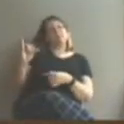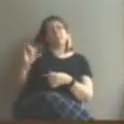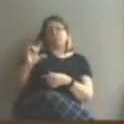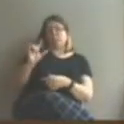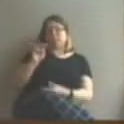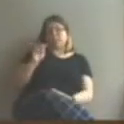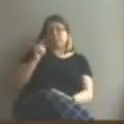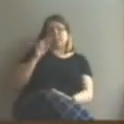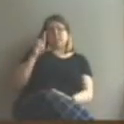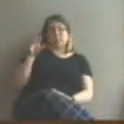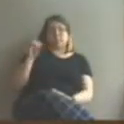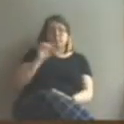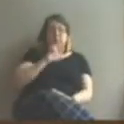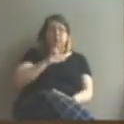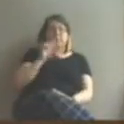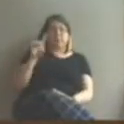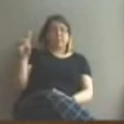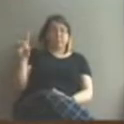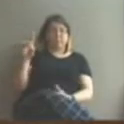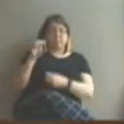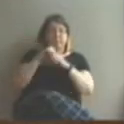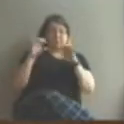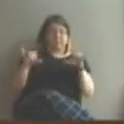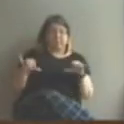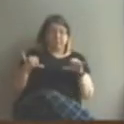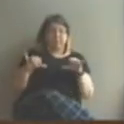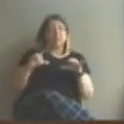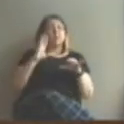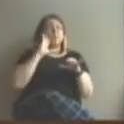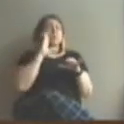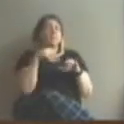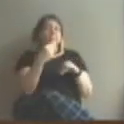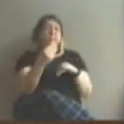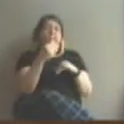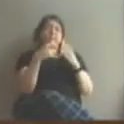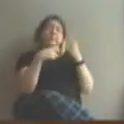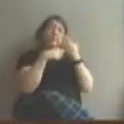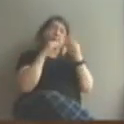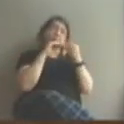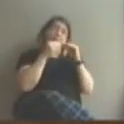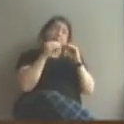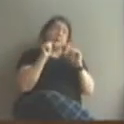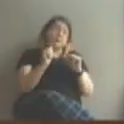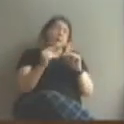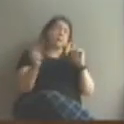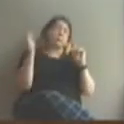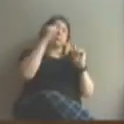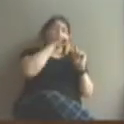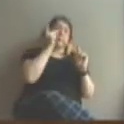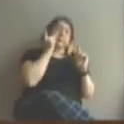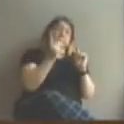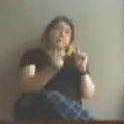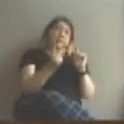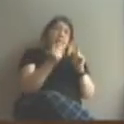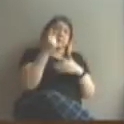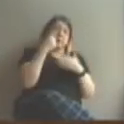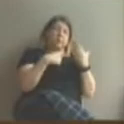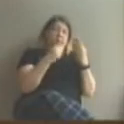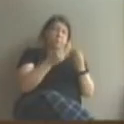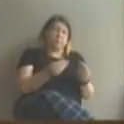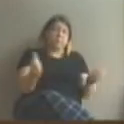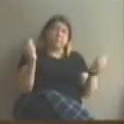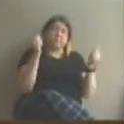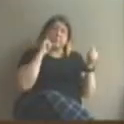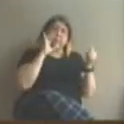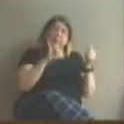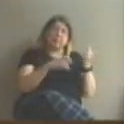Louisville Metro's 311 system, when you call in, you'll be given a ticket number, and then you can track back and see what the resolution of